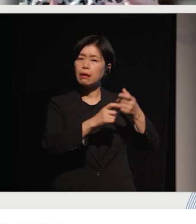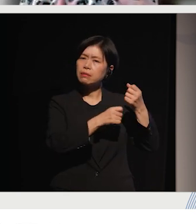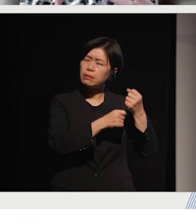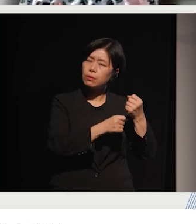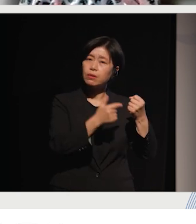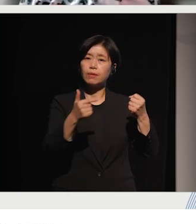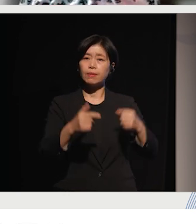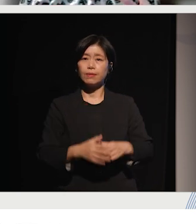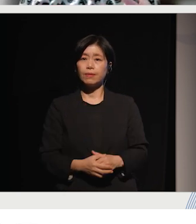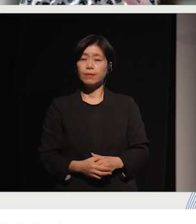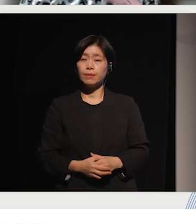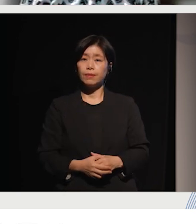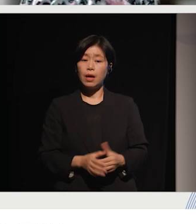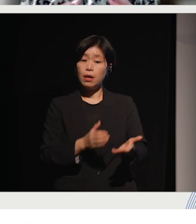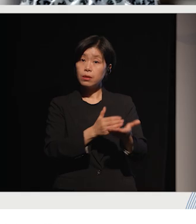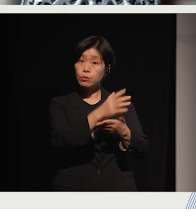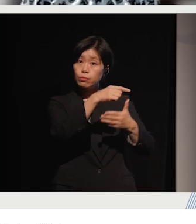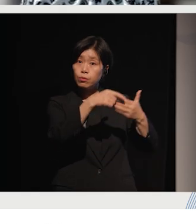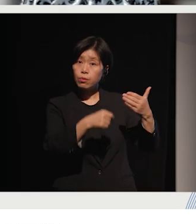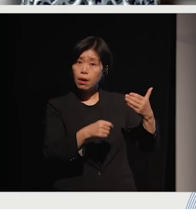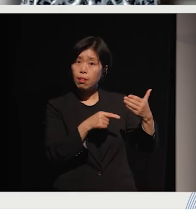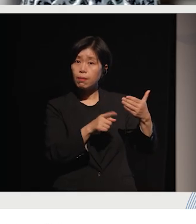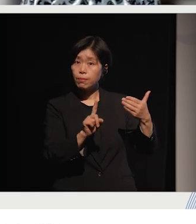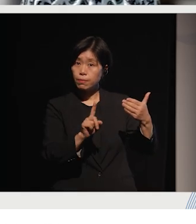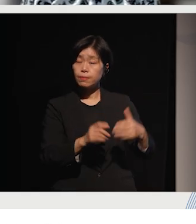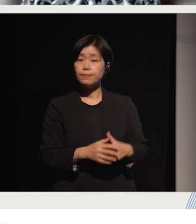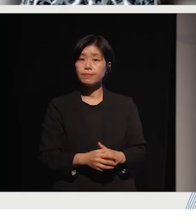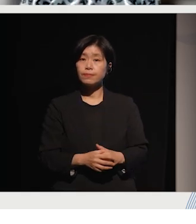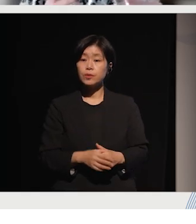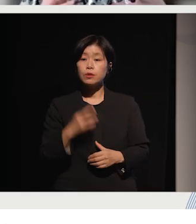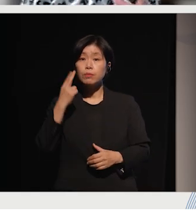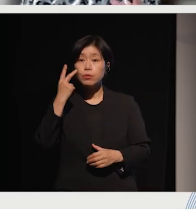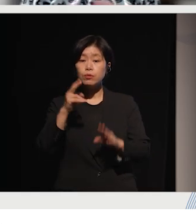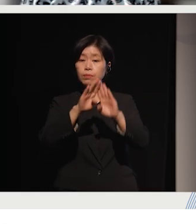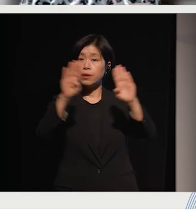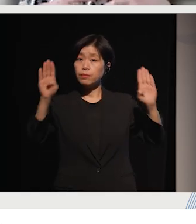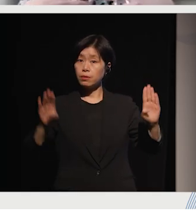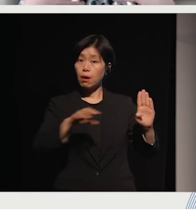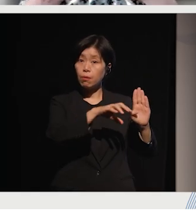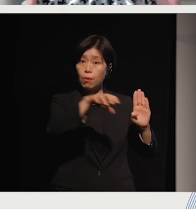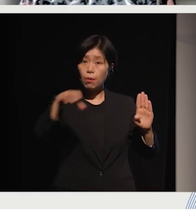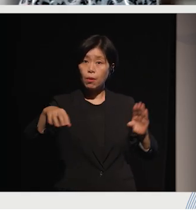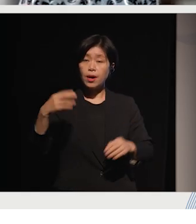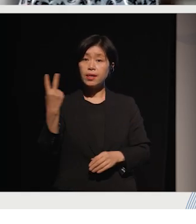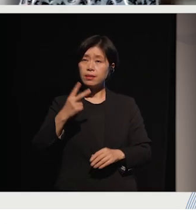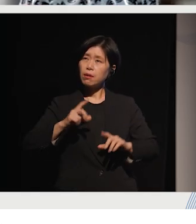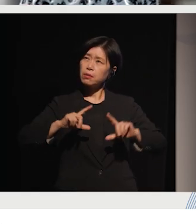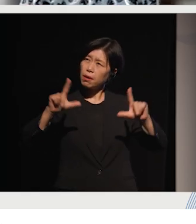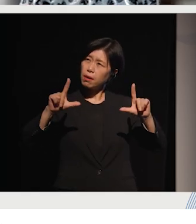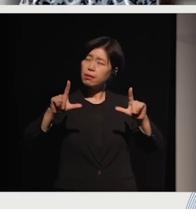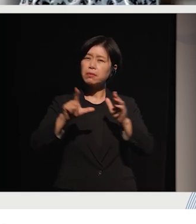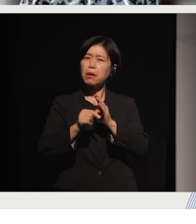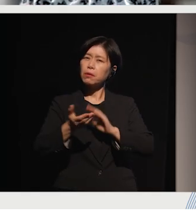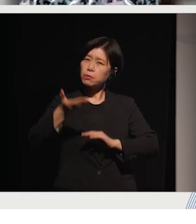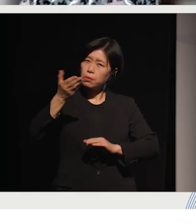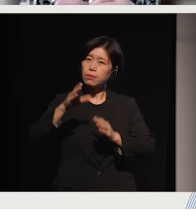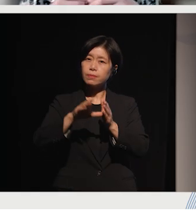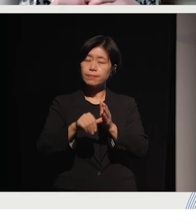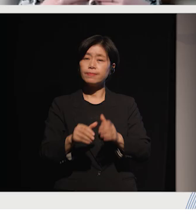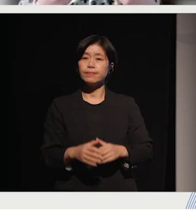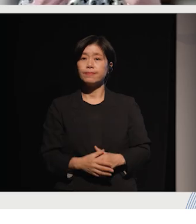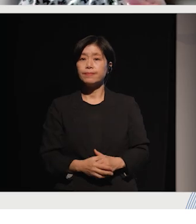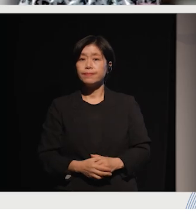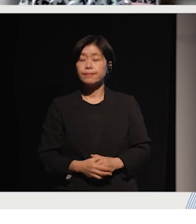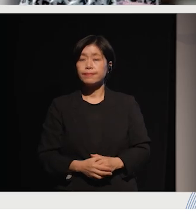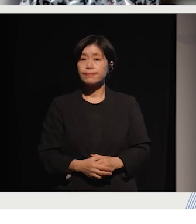common in the early 2000s for museums in the United States to have sensory-friendly Saturdays